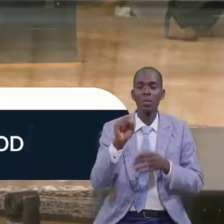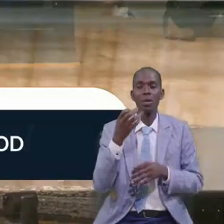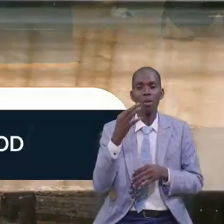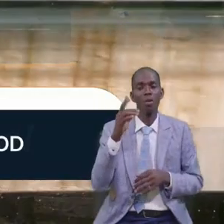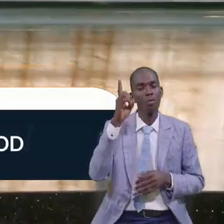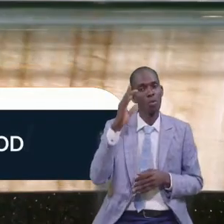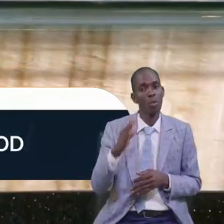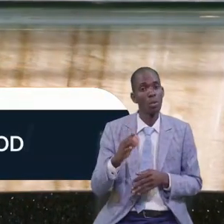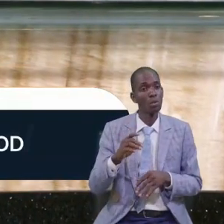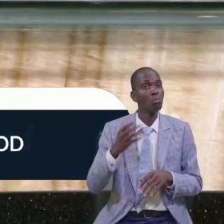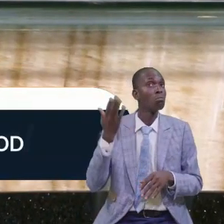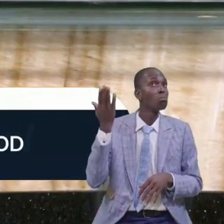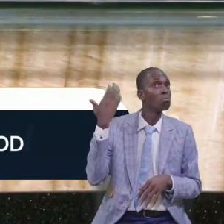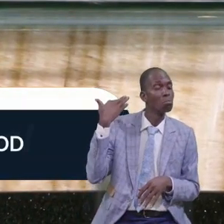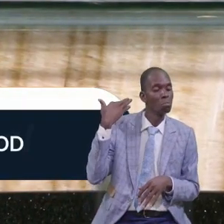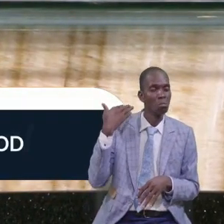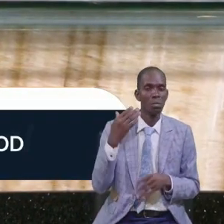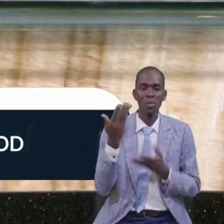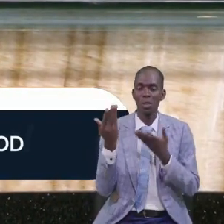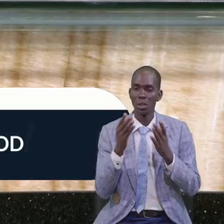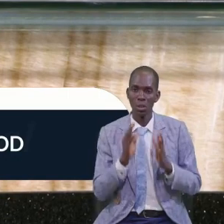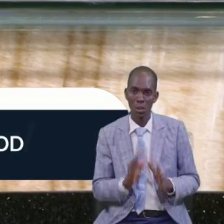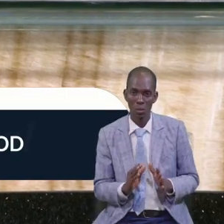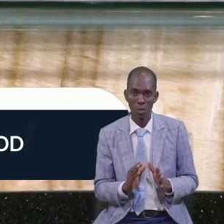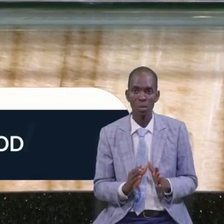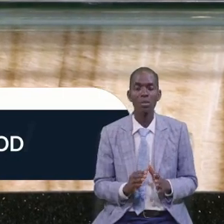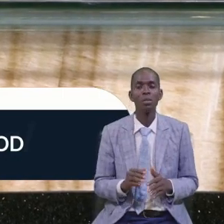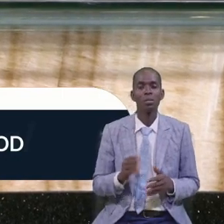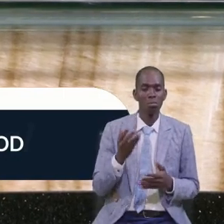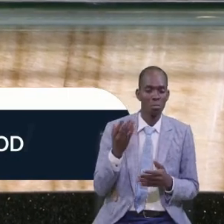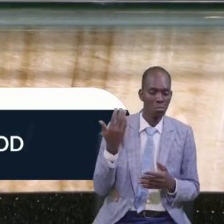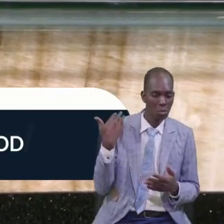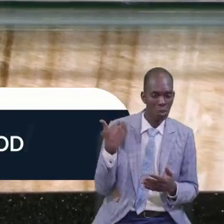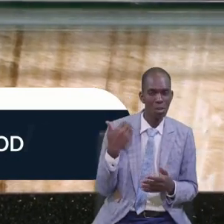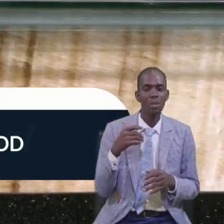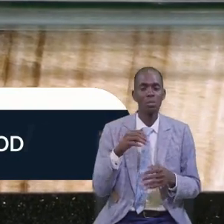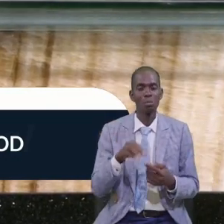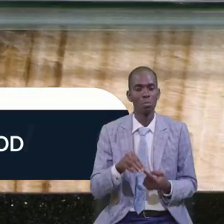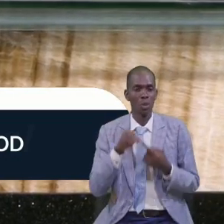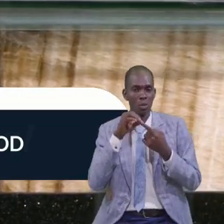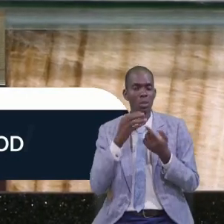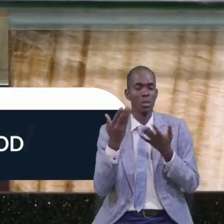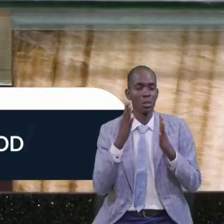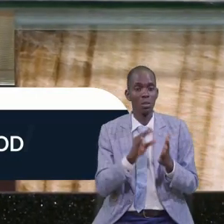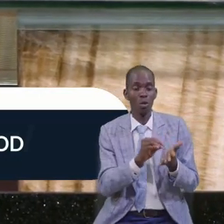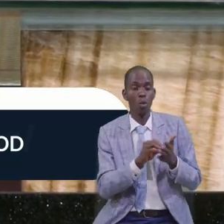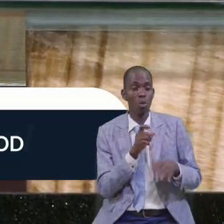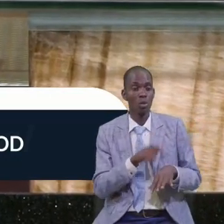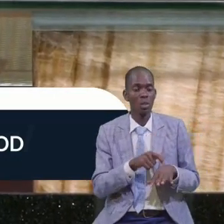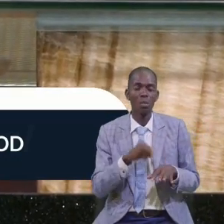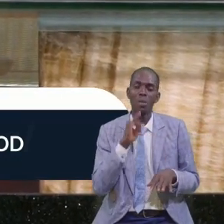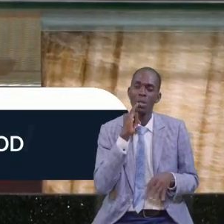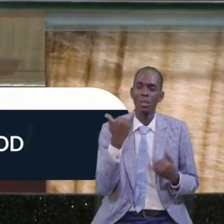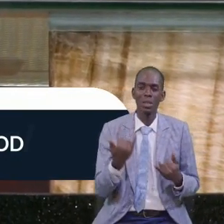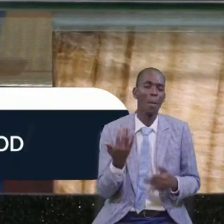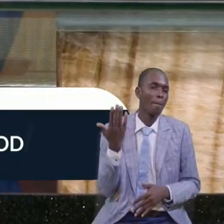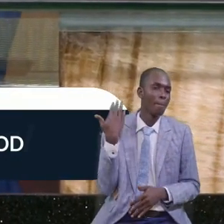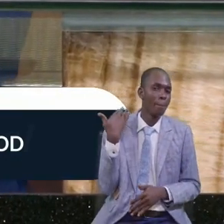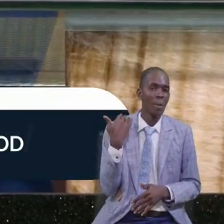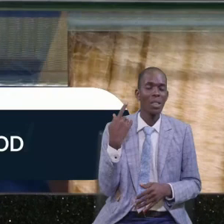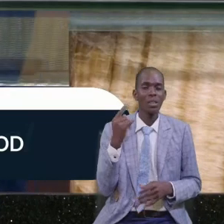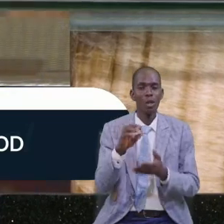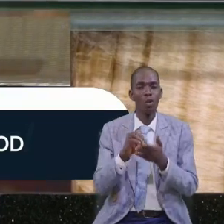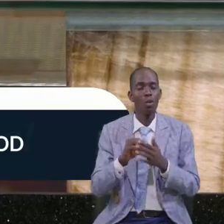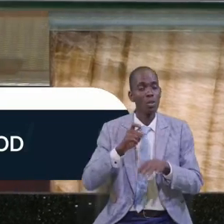servants, their time, that particular servant, their time has gone. Their dispensation has